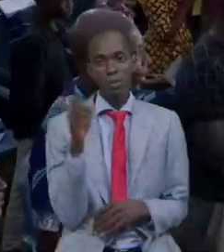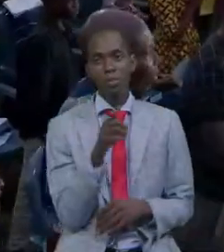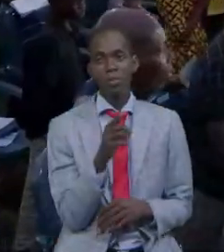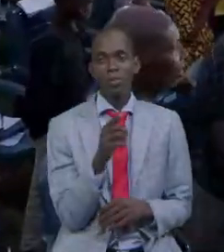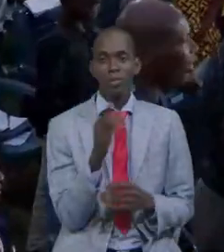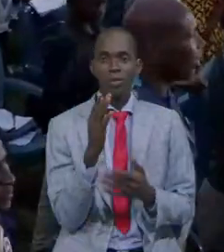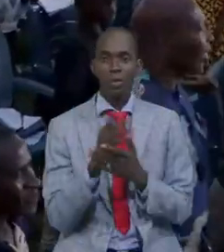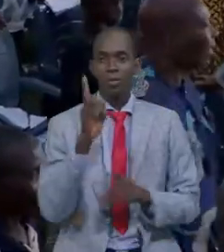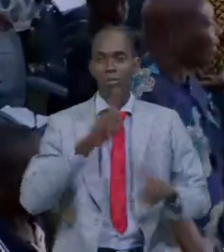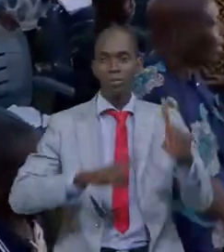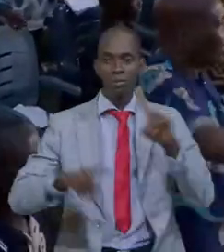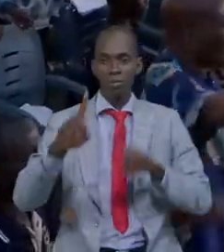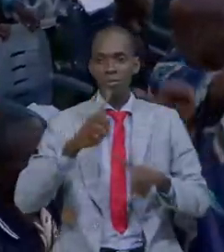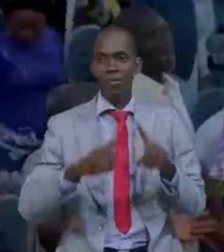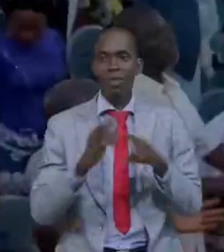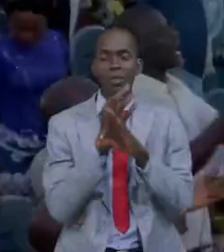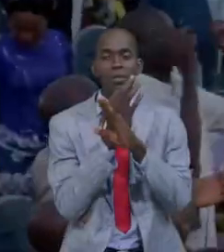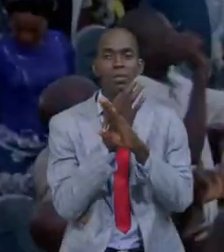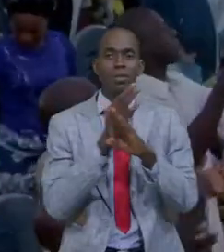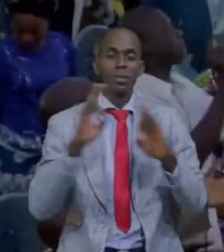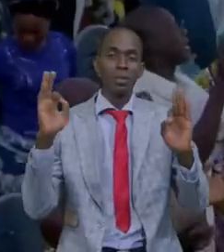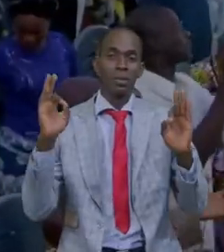Somebody shout emancipation.